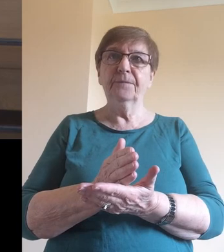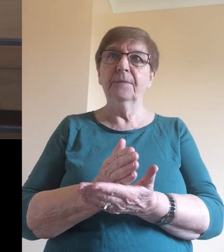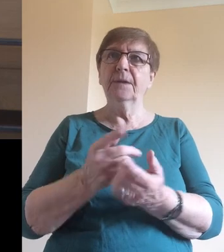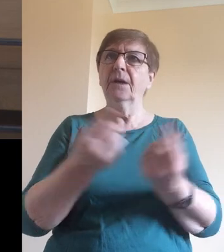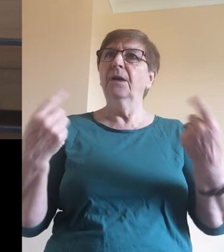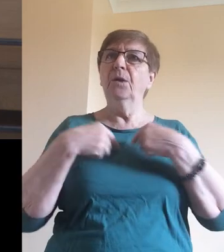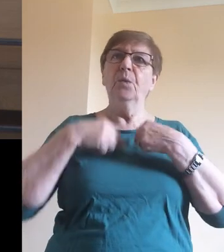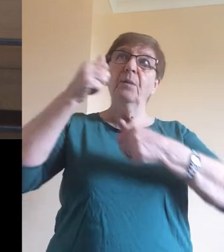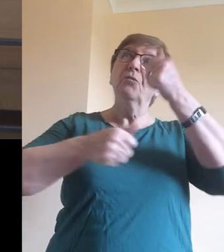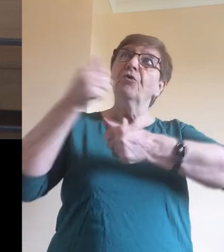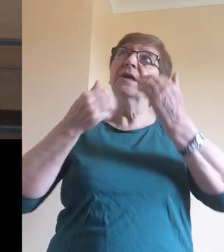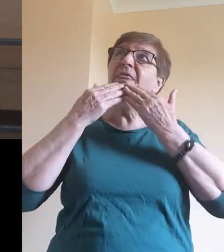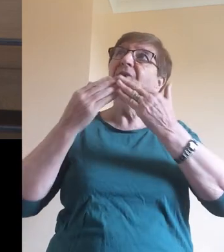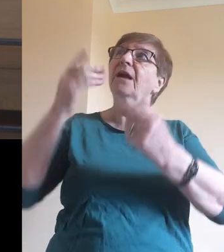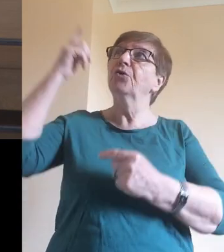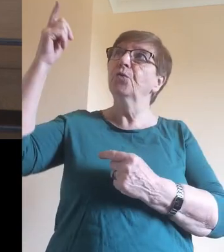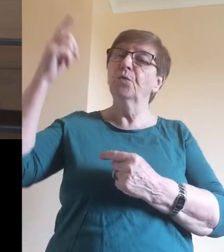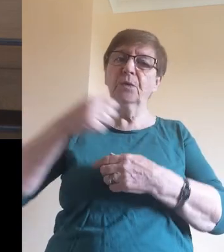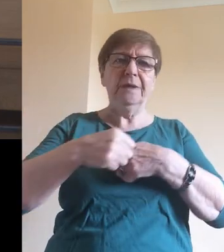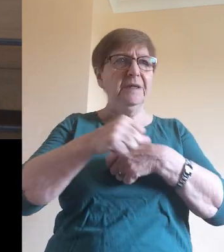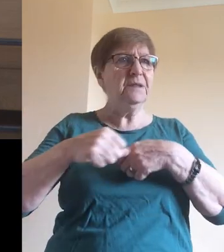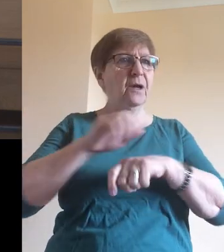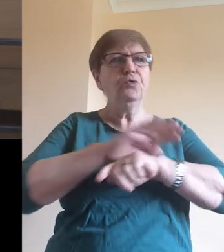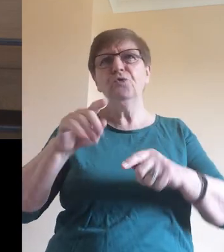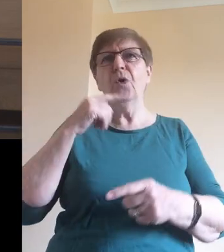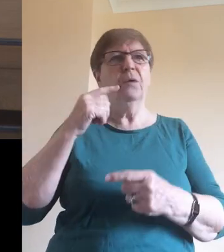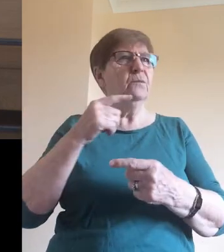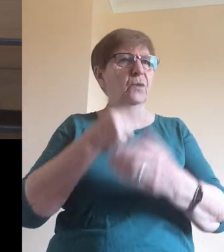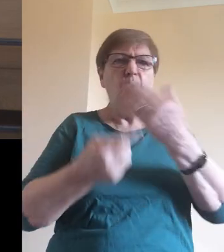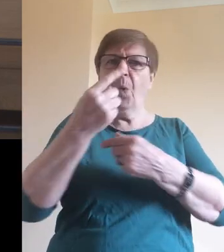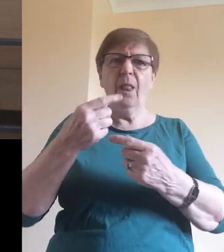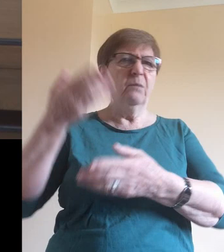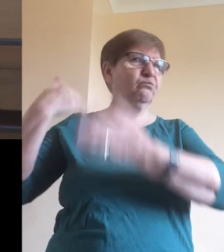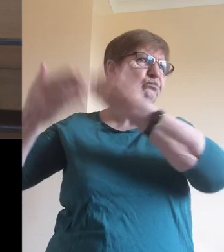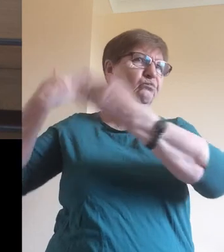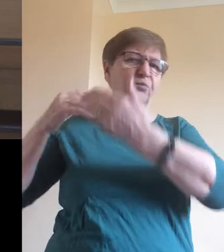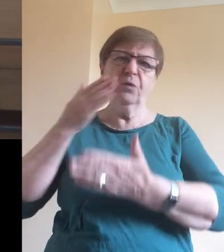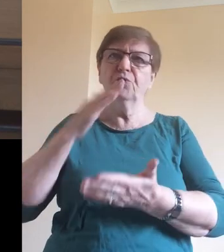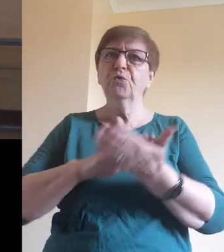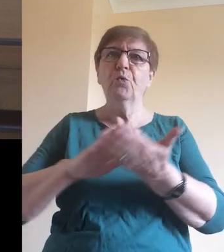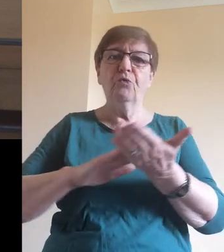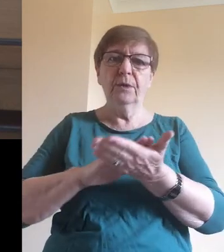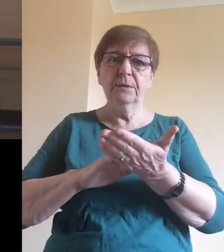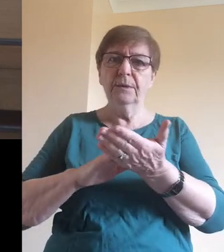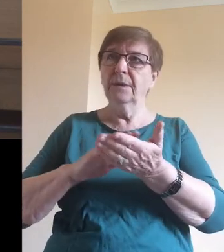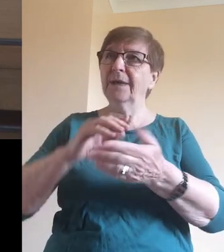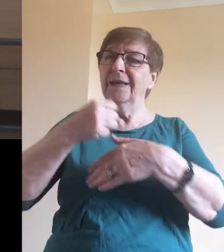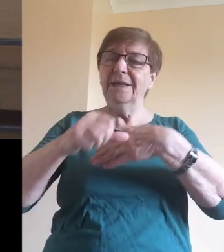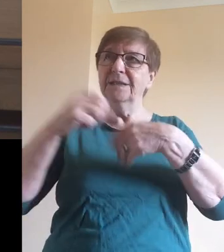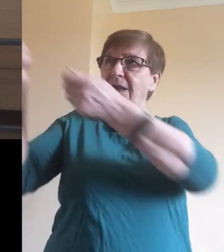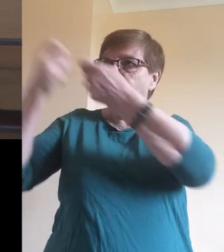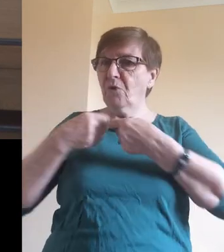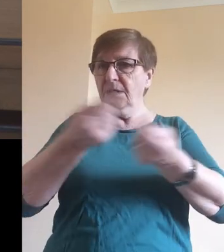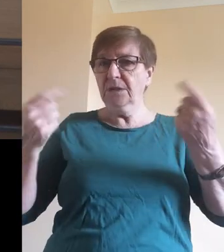And we praise and thank you that Easter is not just a story of long ago, but brings to us a living Savior, brings